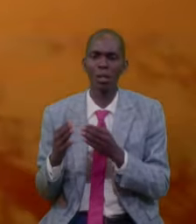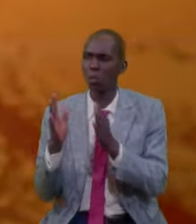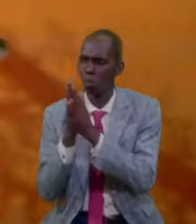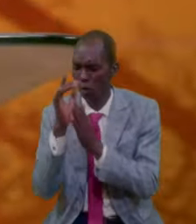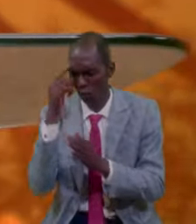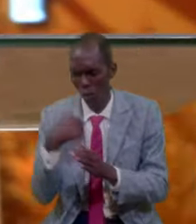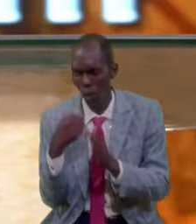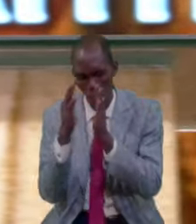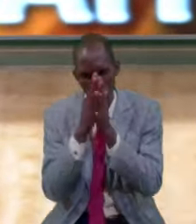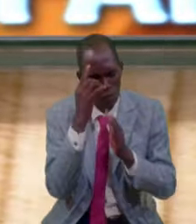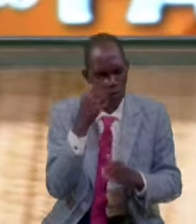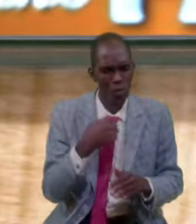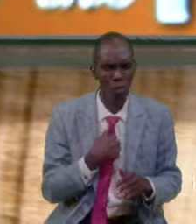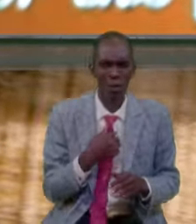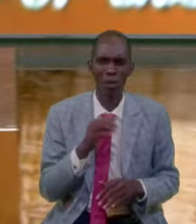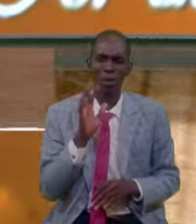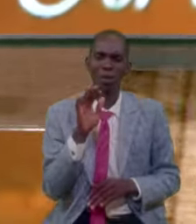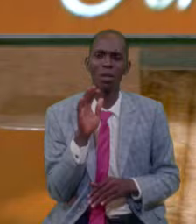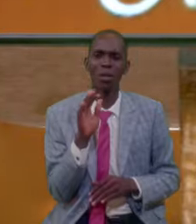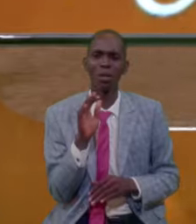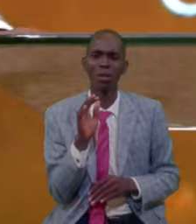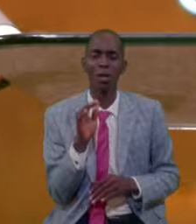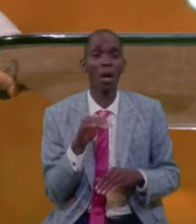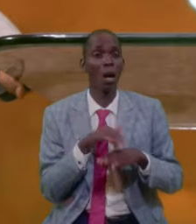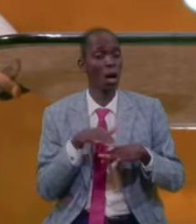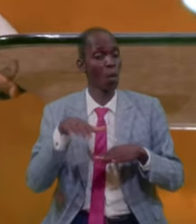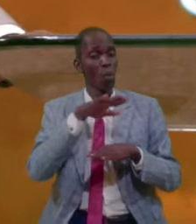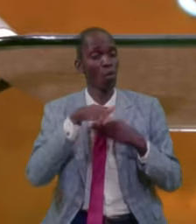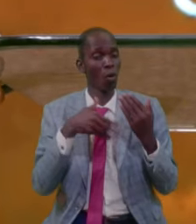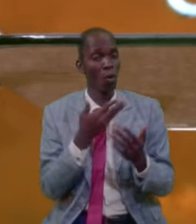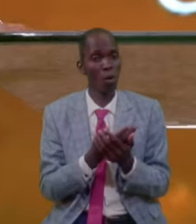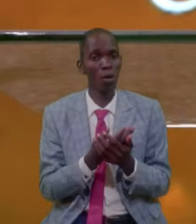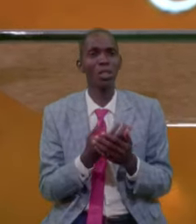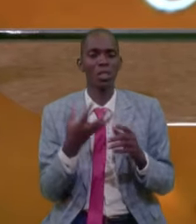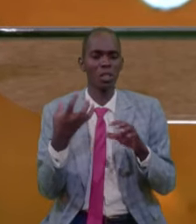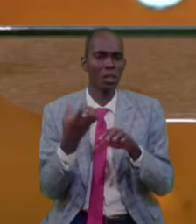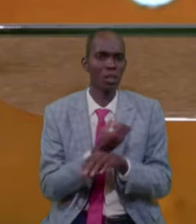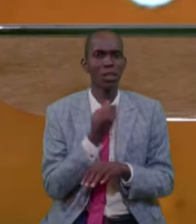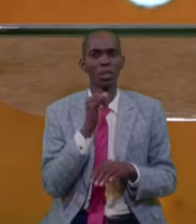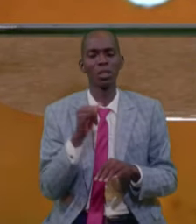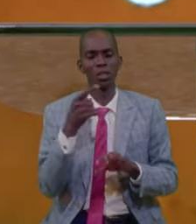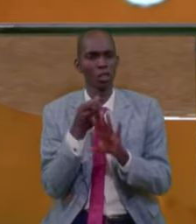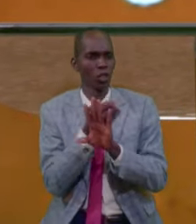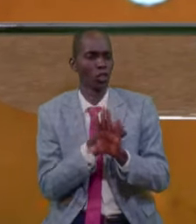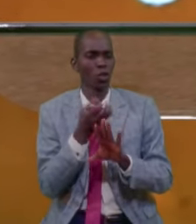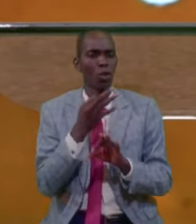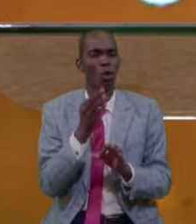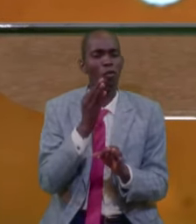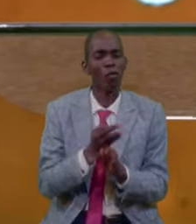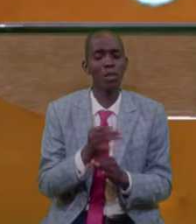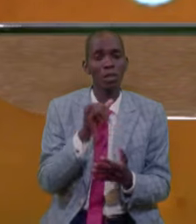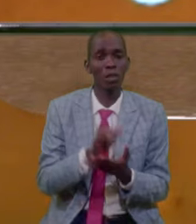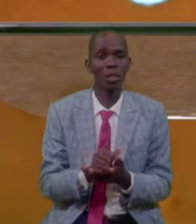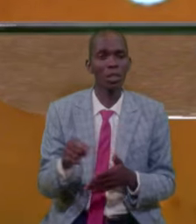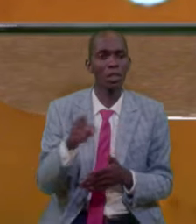me. Look at this. Above all, take it yourself. Take the shield of faith, wherewith